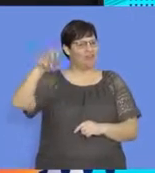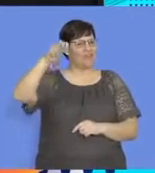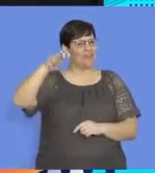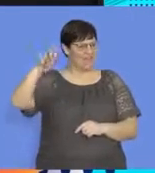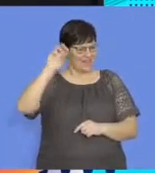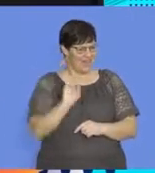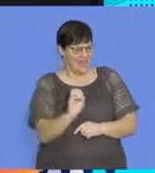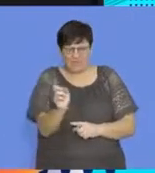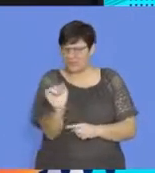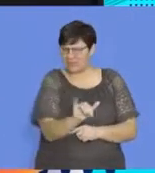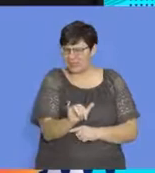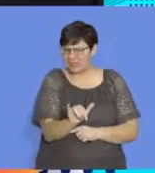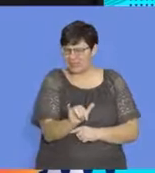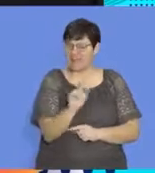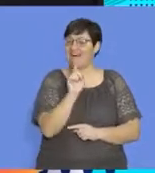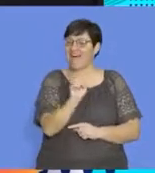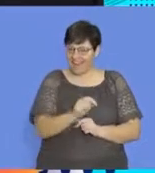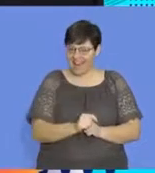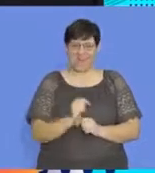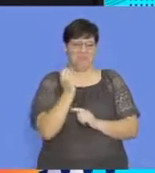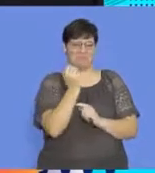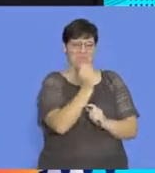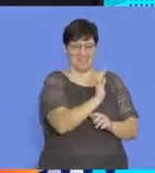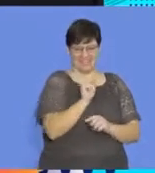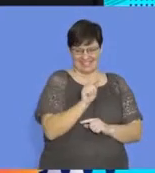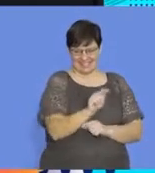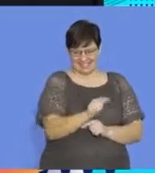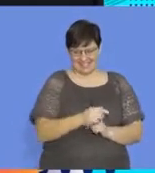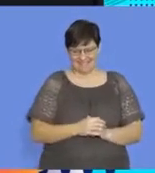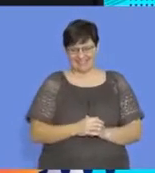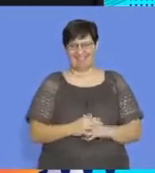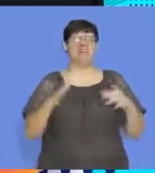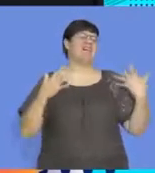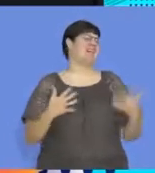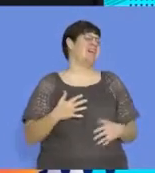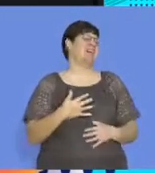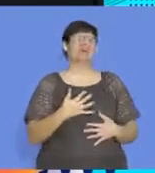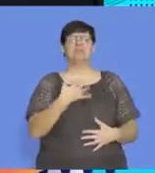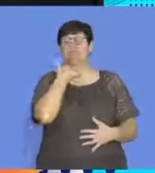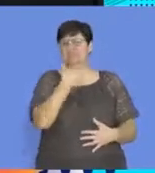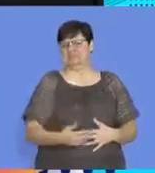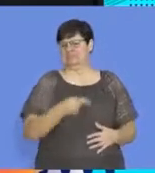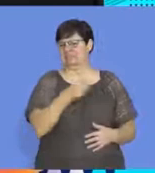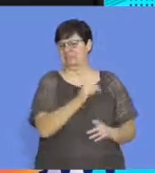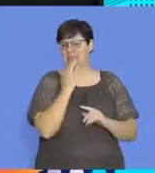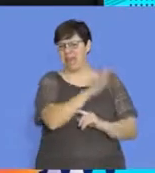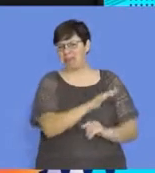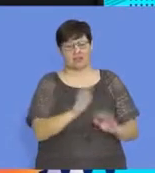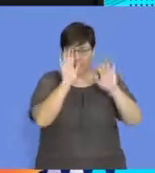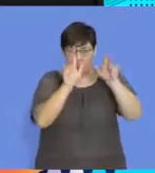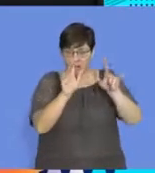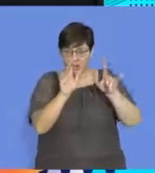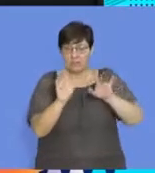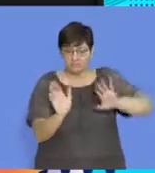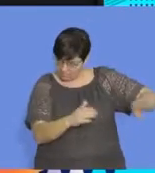said in the last couple of lessons, it's the plants, and you guys are, oh, we hate plants. Get over it. Right, we're